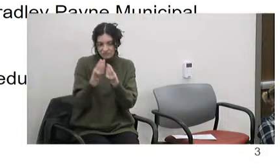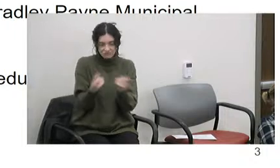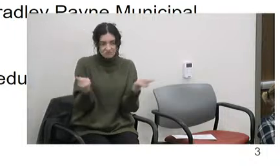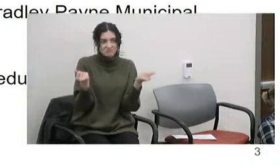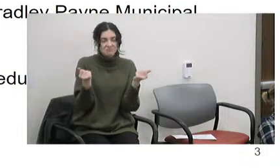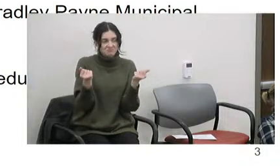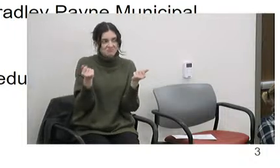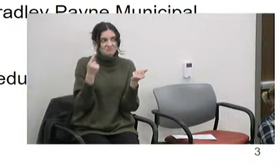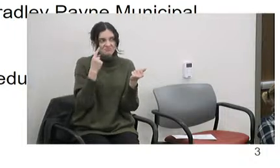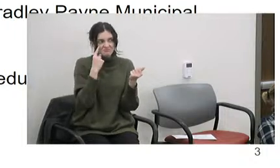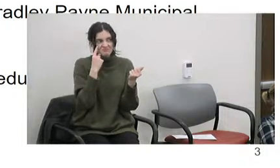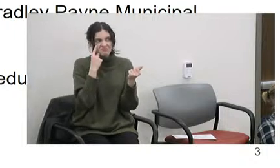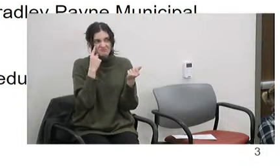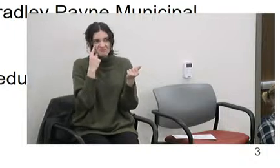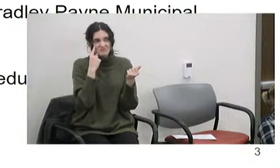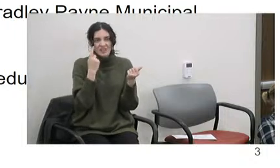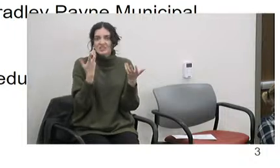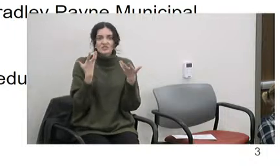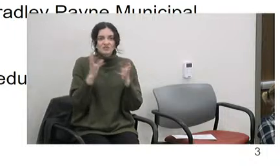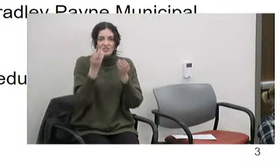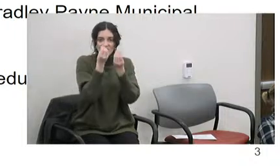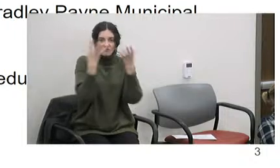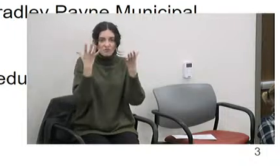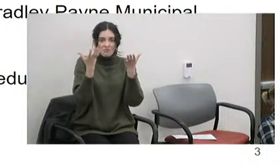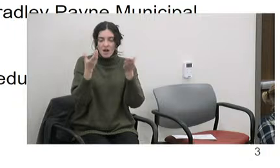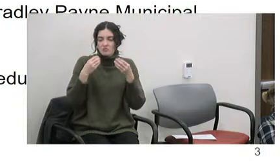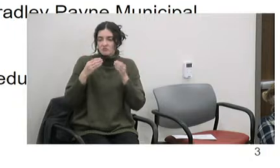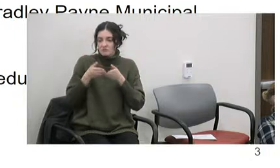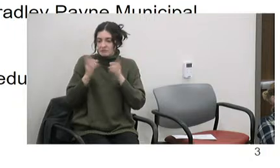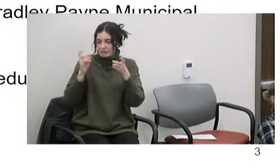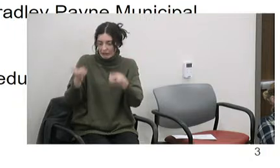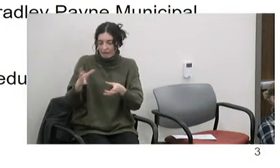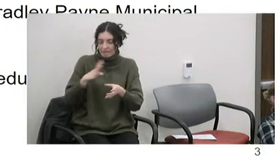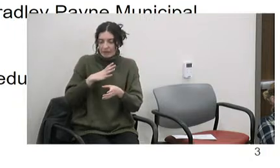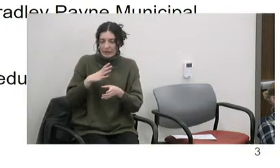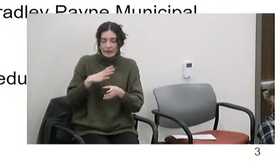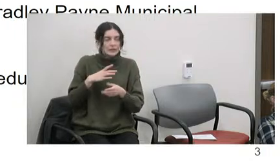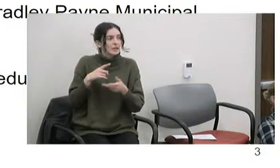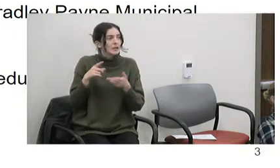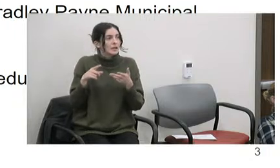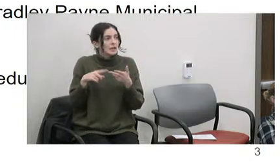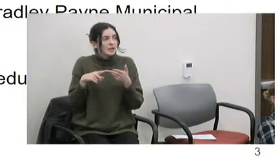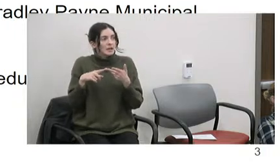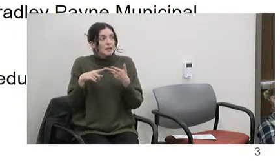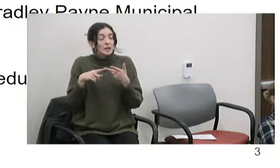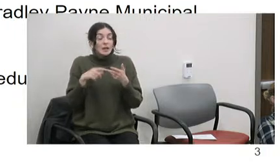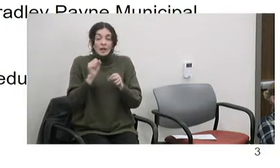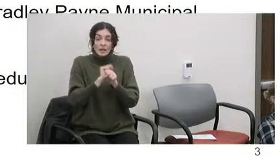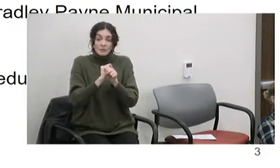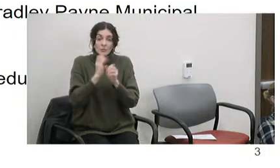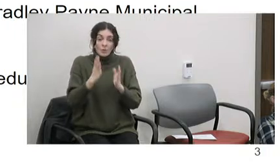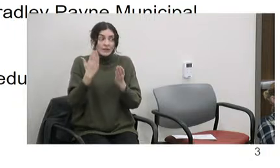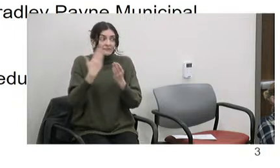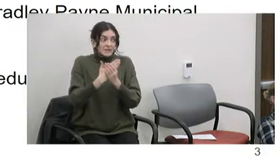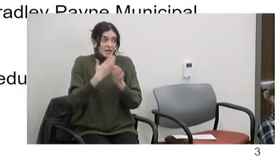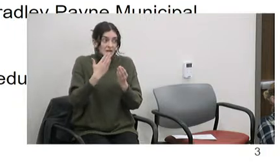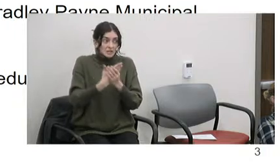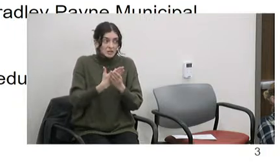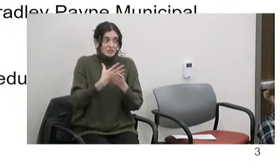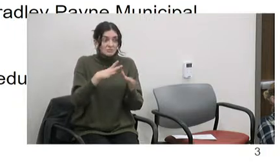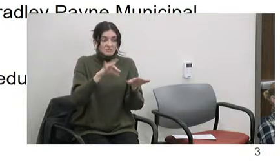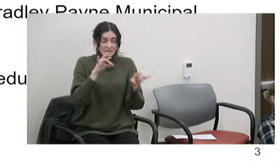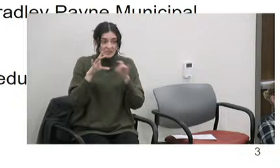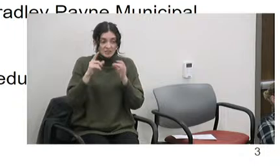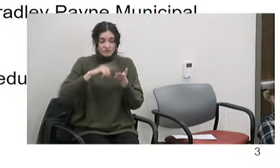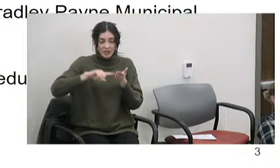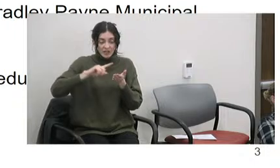testing, but we've provided all that information to them. Our employee files have been picked up for indexing, so we're working with Strategic